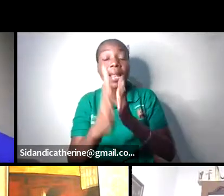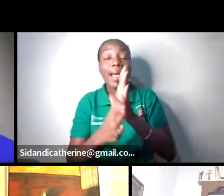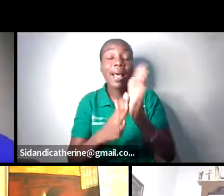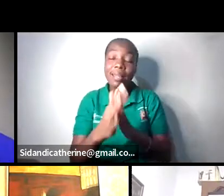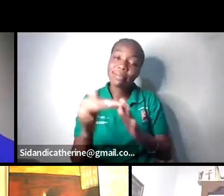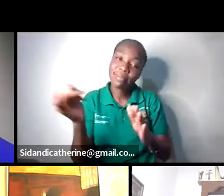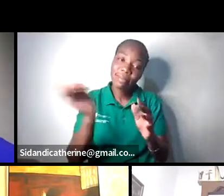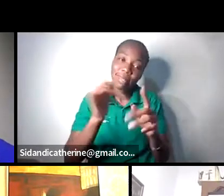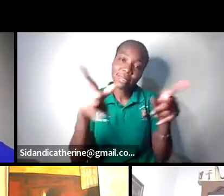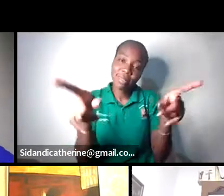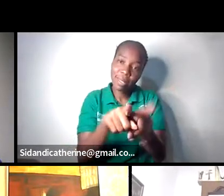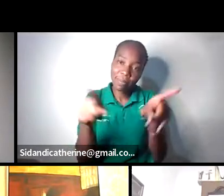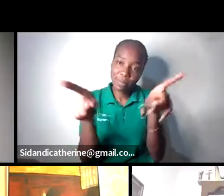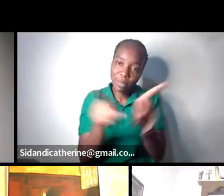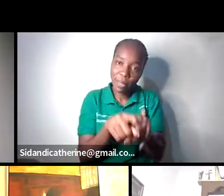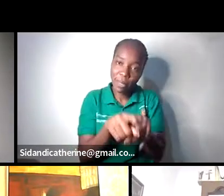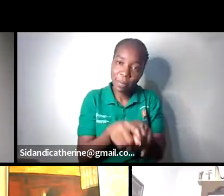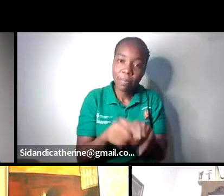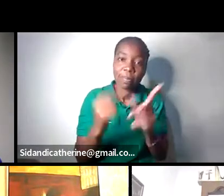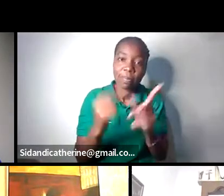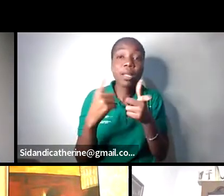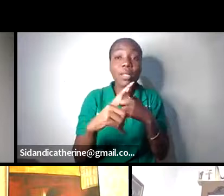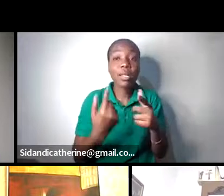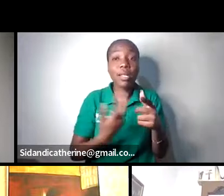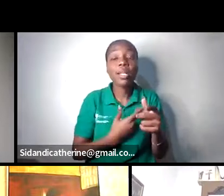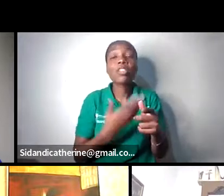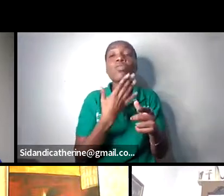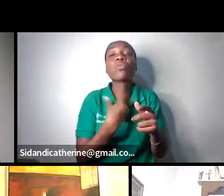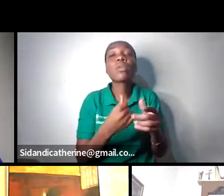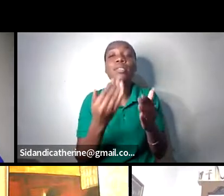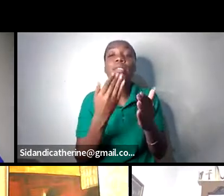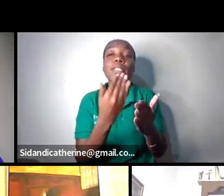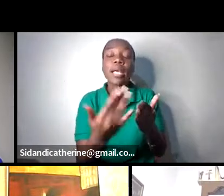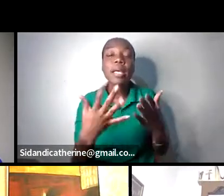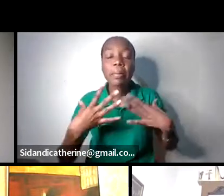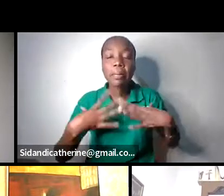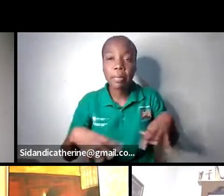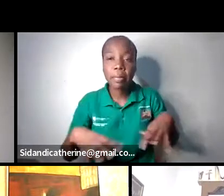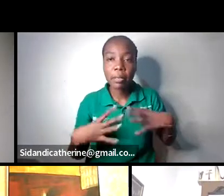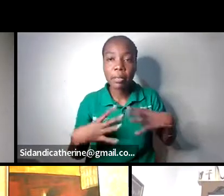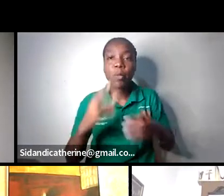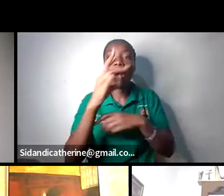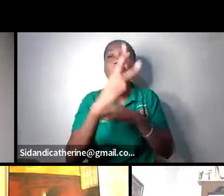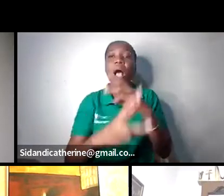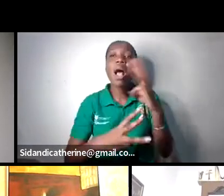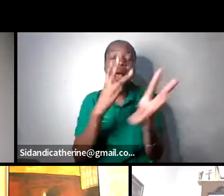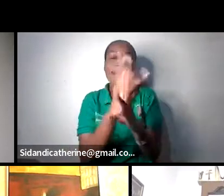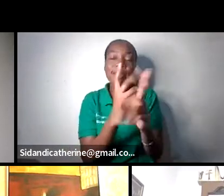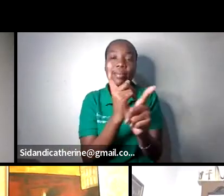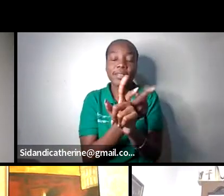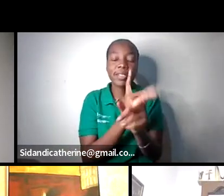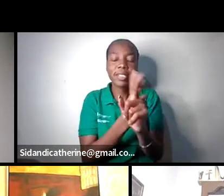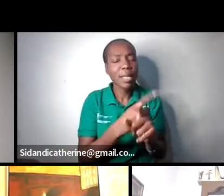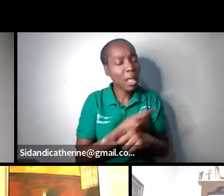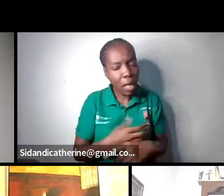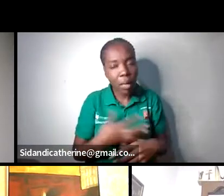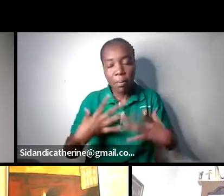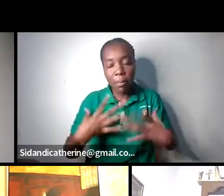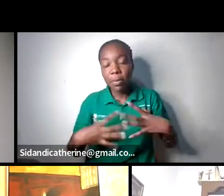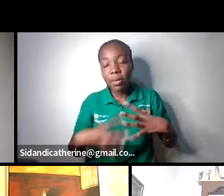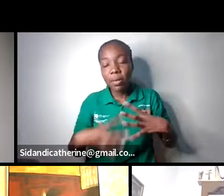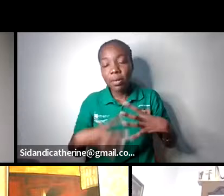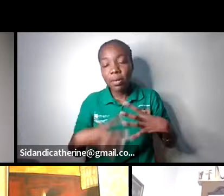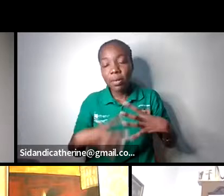As a matter of fact, I should say this, in thanking people all over the world, people have been supportive in our